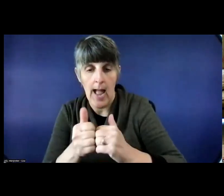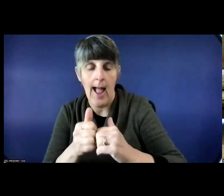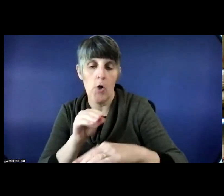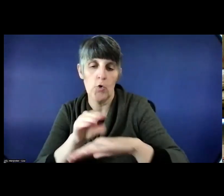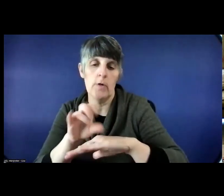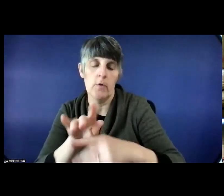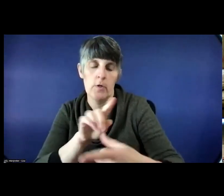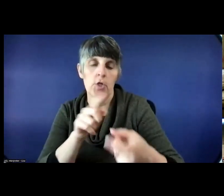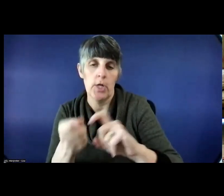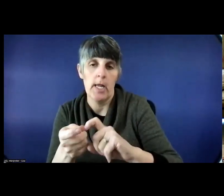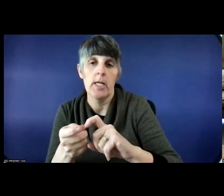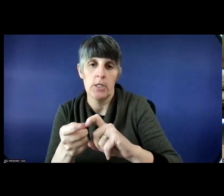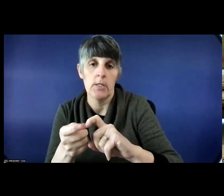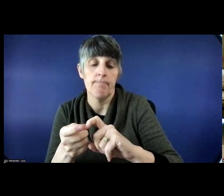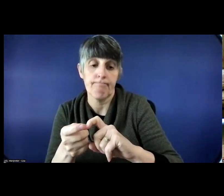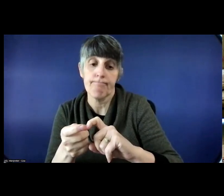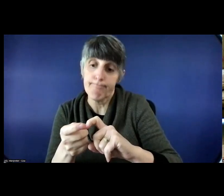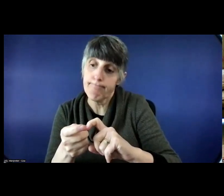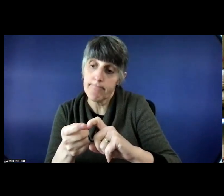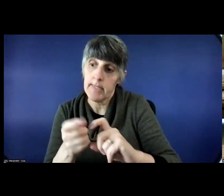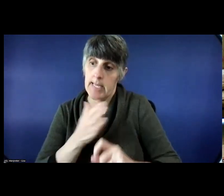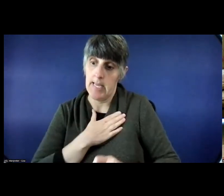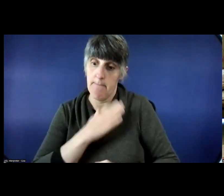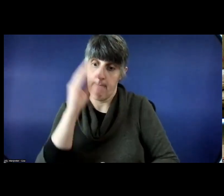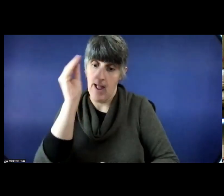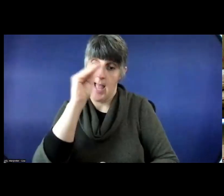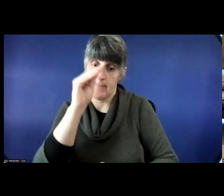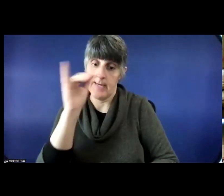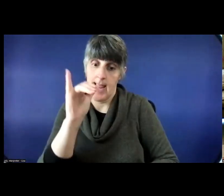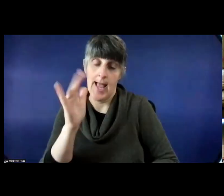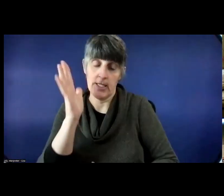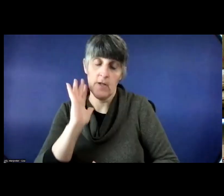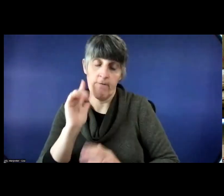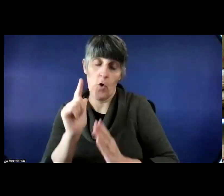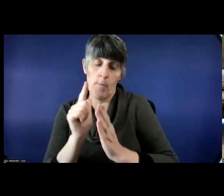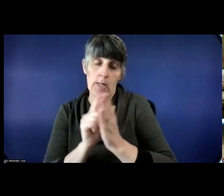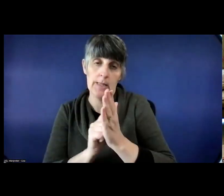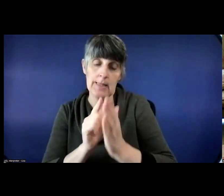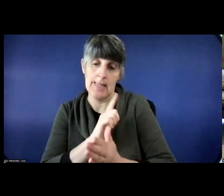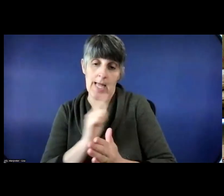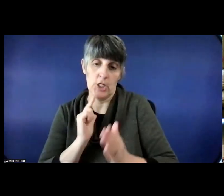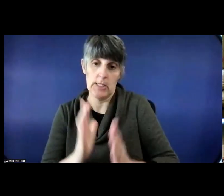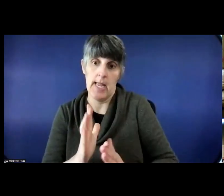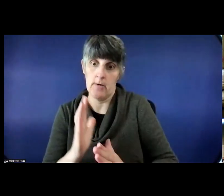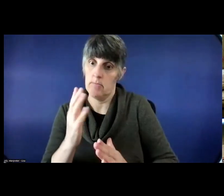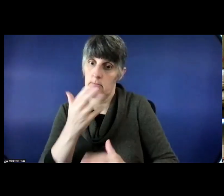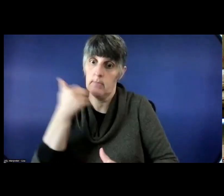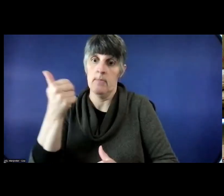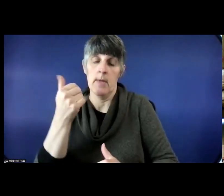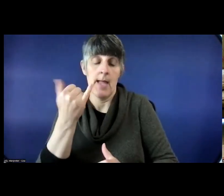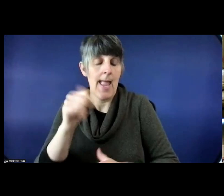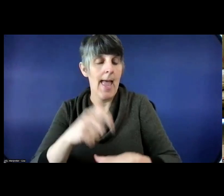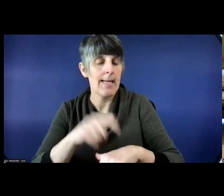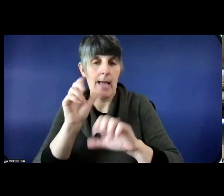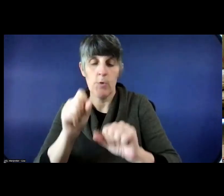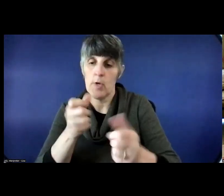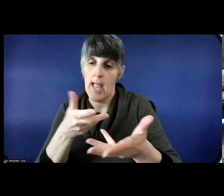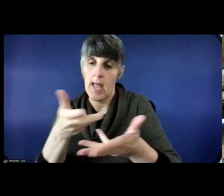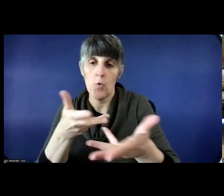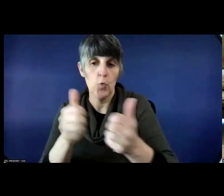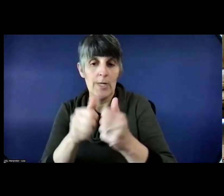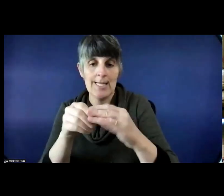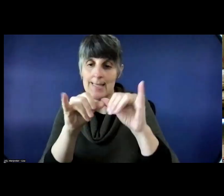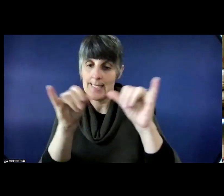these changes is, in my opinion, as a former legislator, optimal. Whenever you can work within the